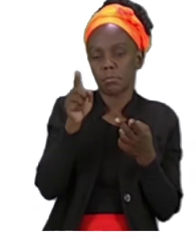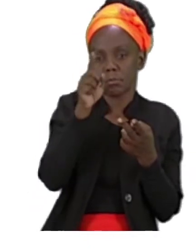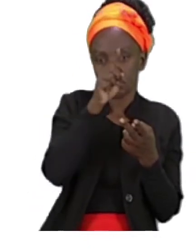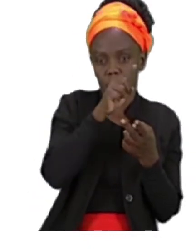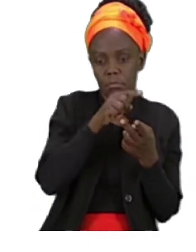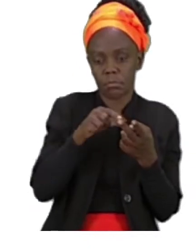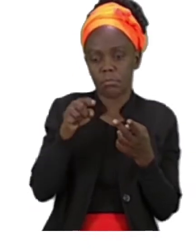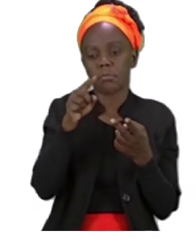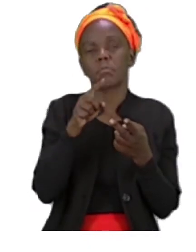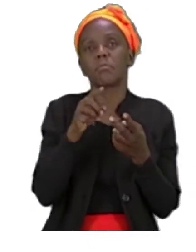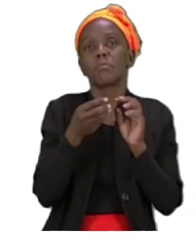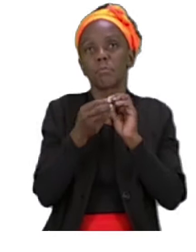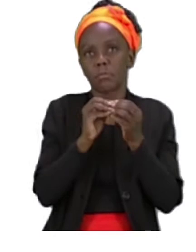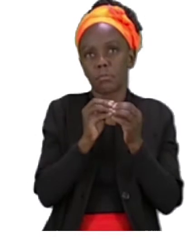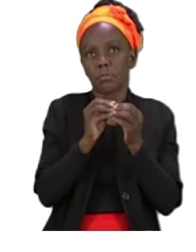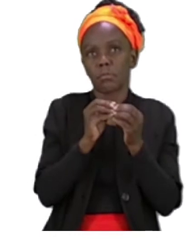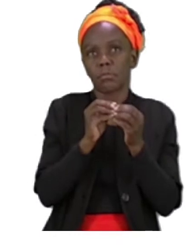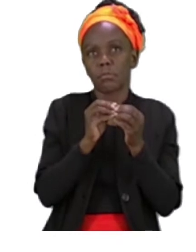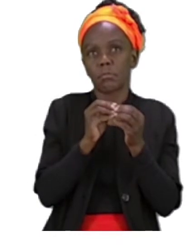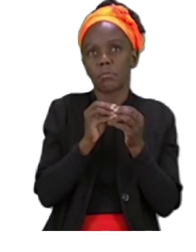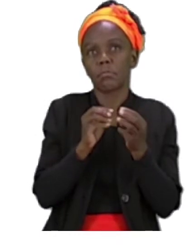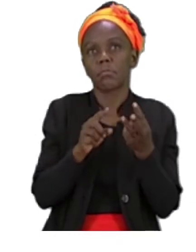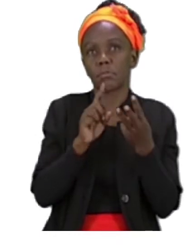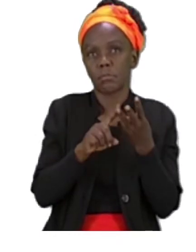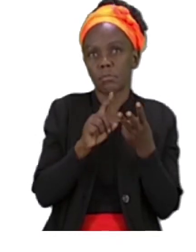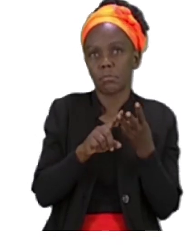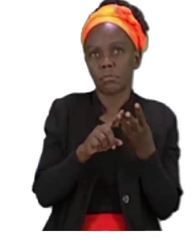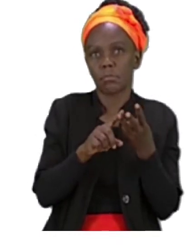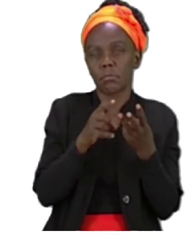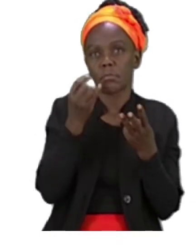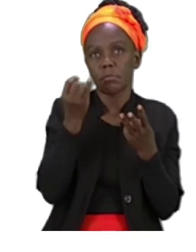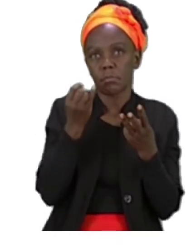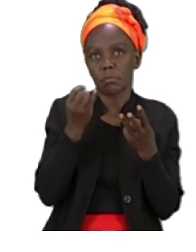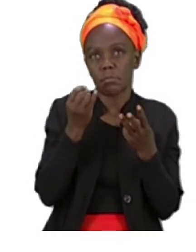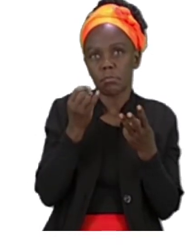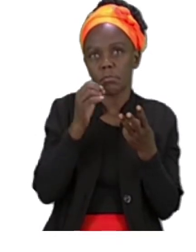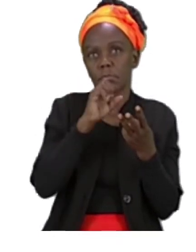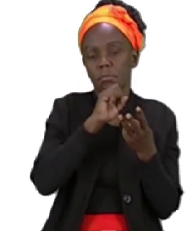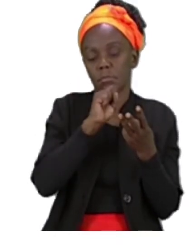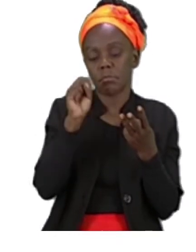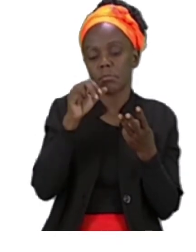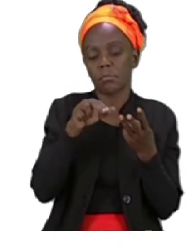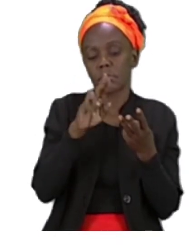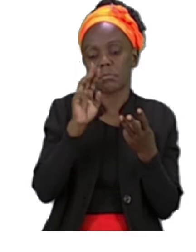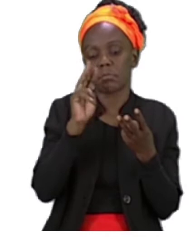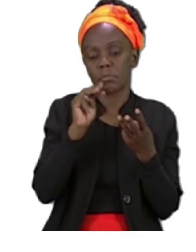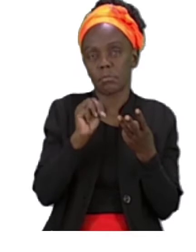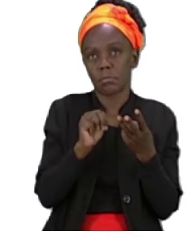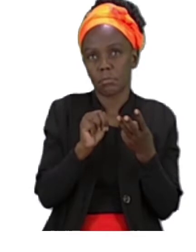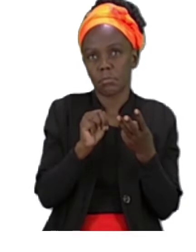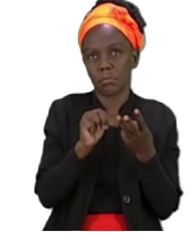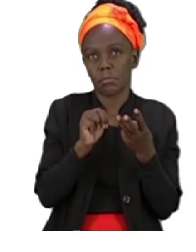to draw the sum if you are still struggling to understand. And then